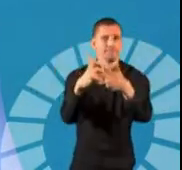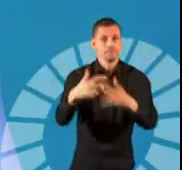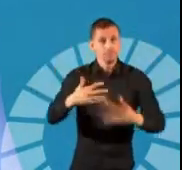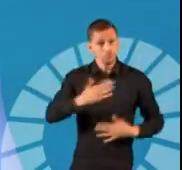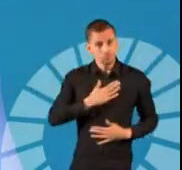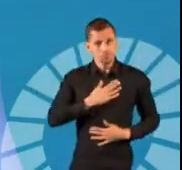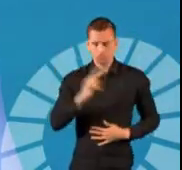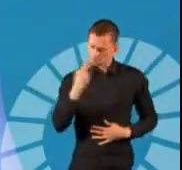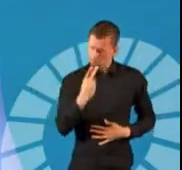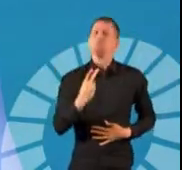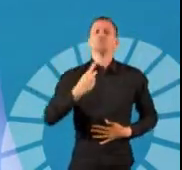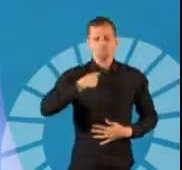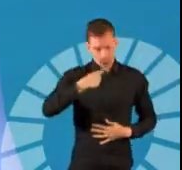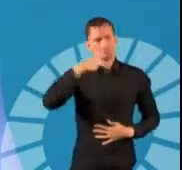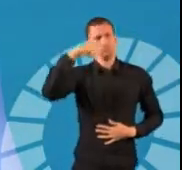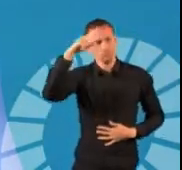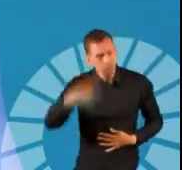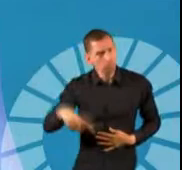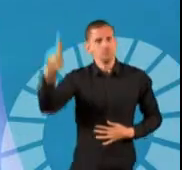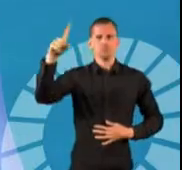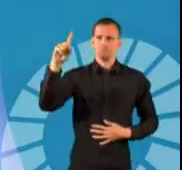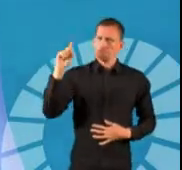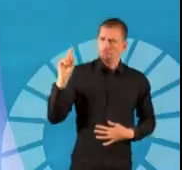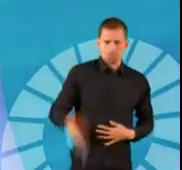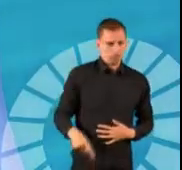I think that while we are working collectively